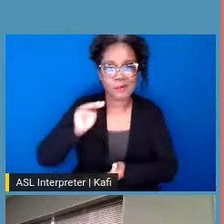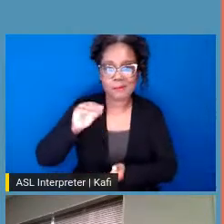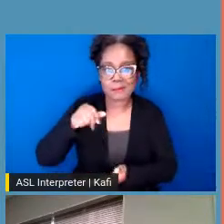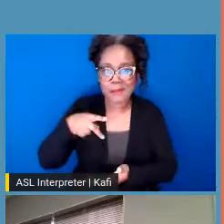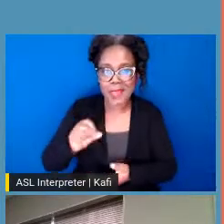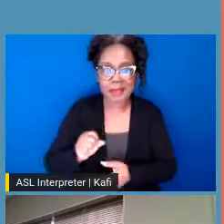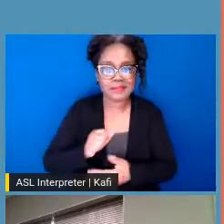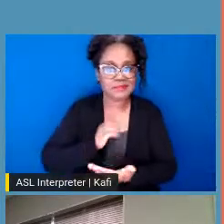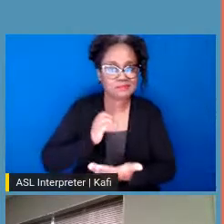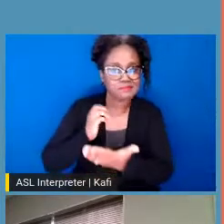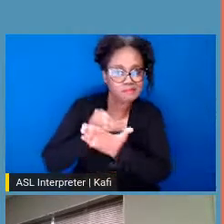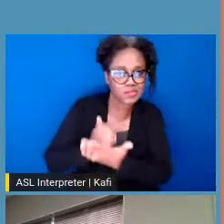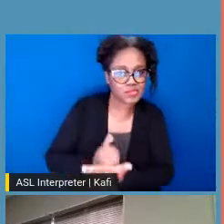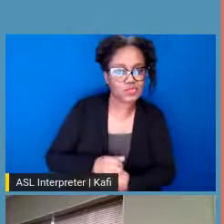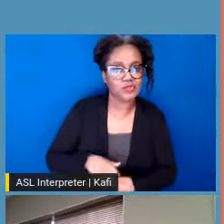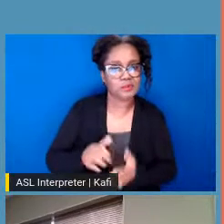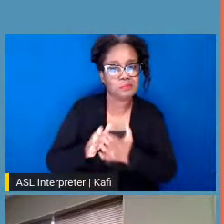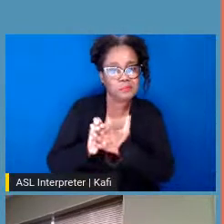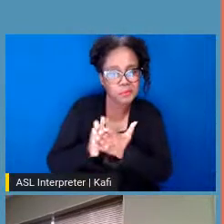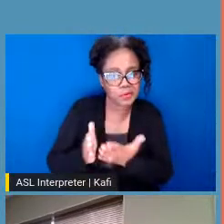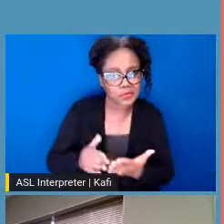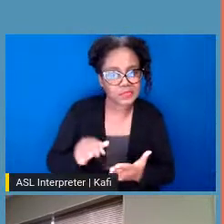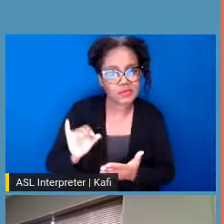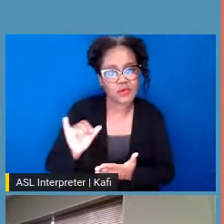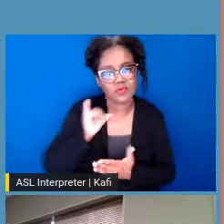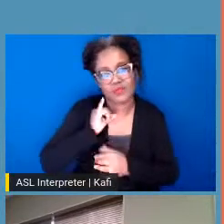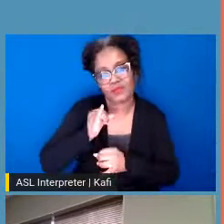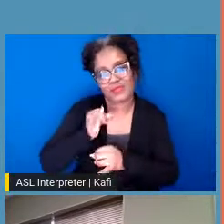books, and as well as the institutional history of